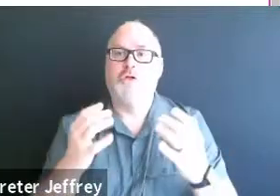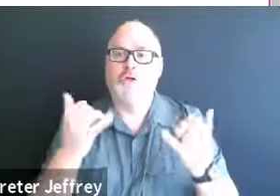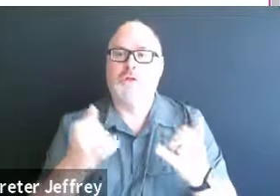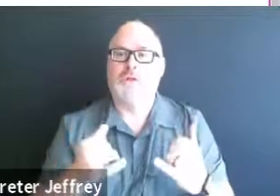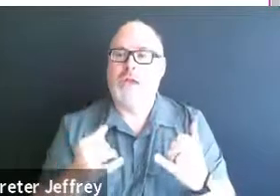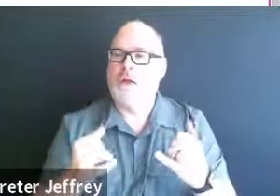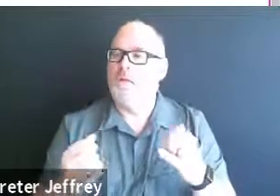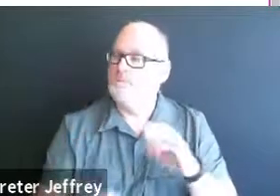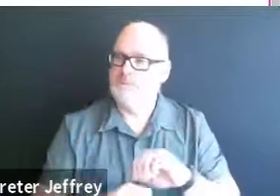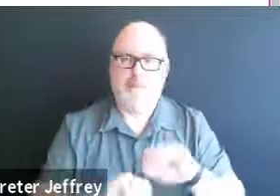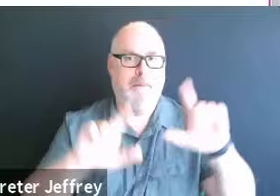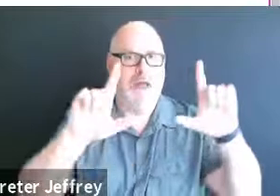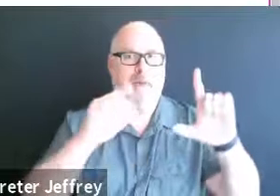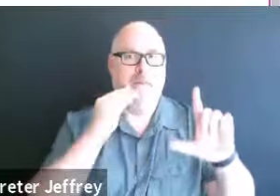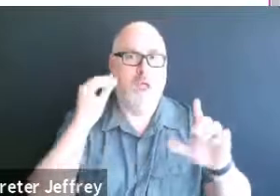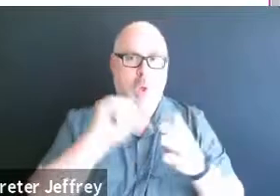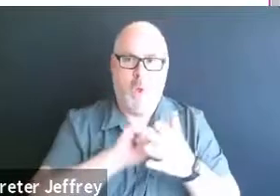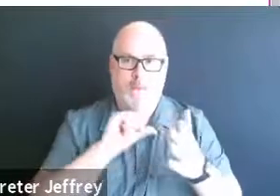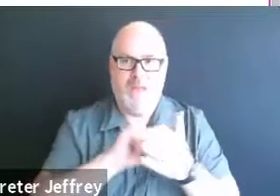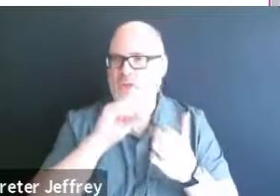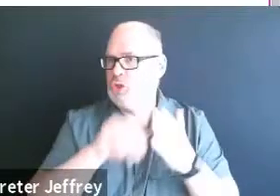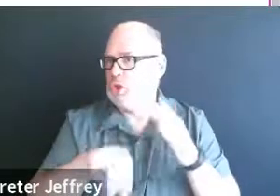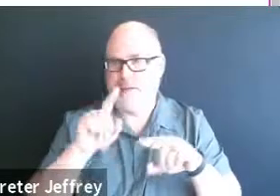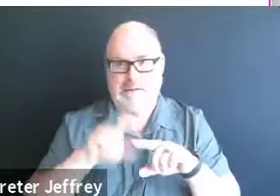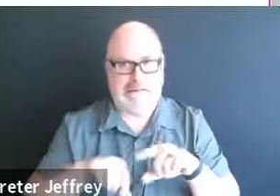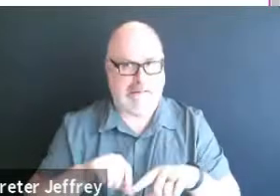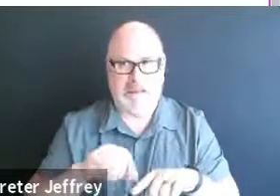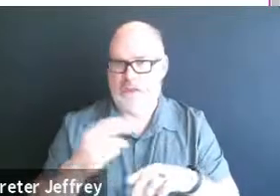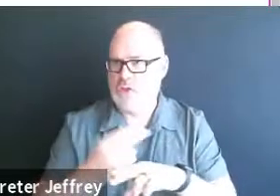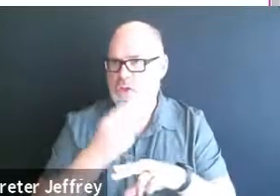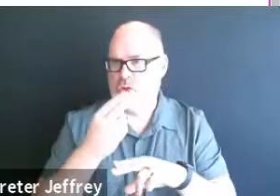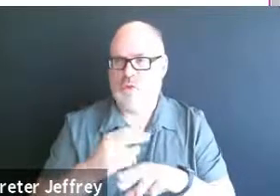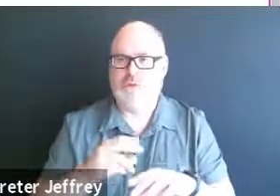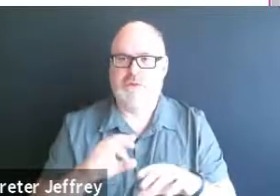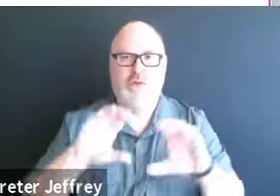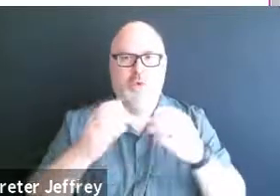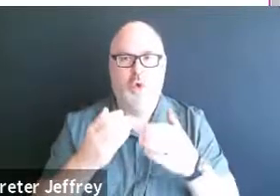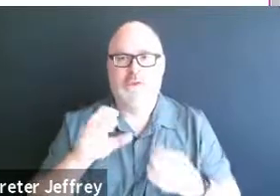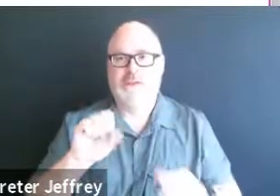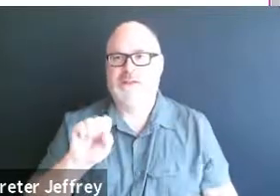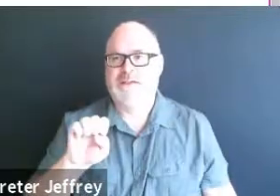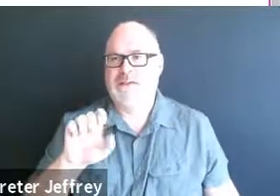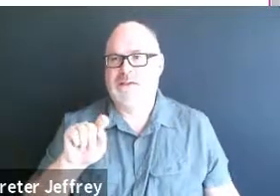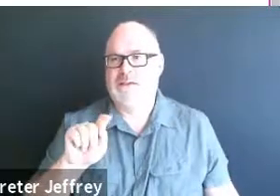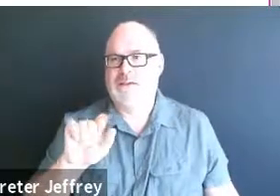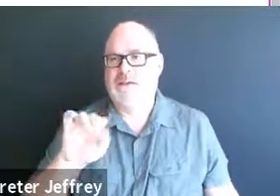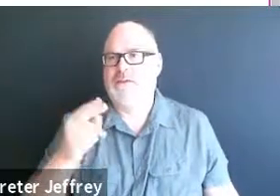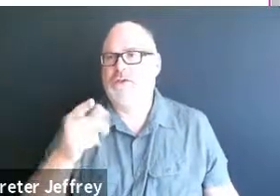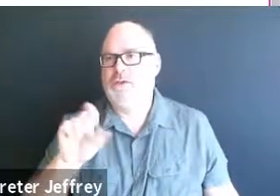and then you and the instructor will be immediately brought to the home page because students do not have access to course settings.